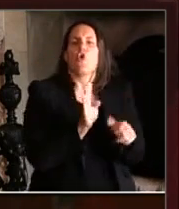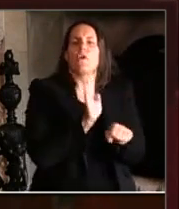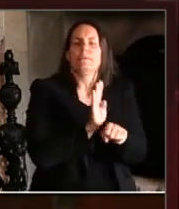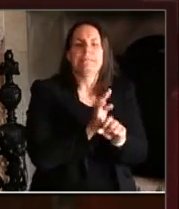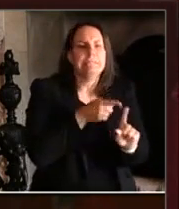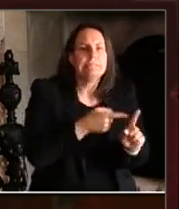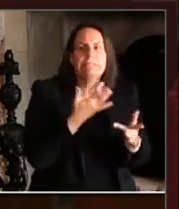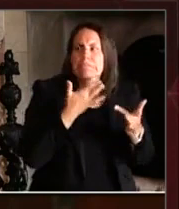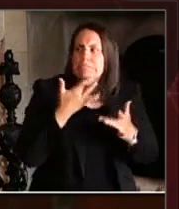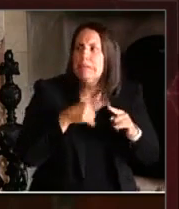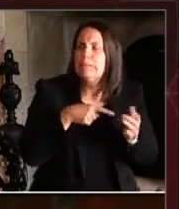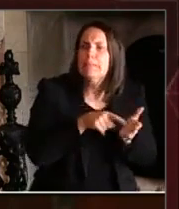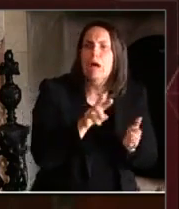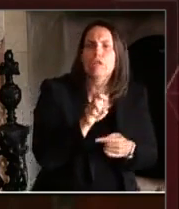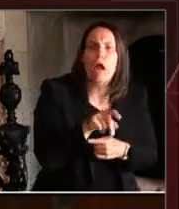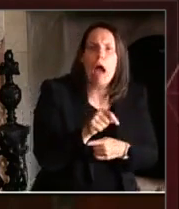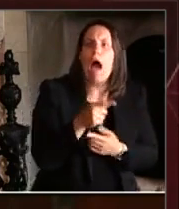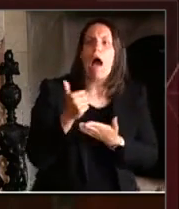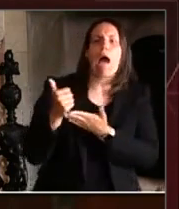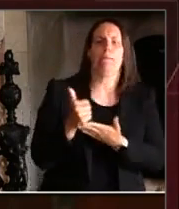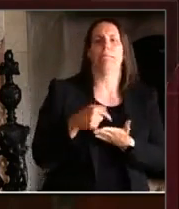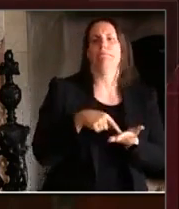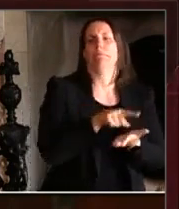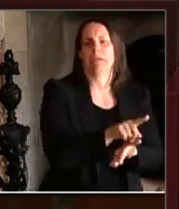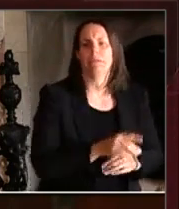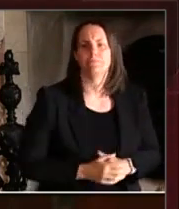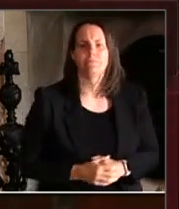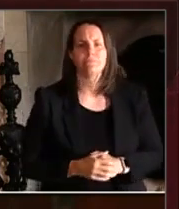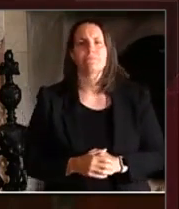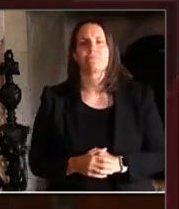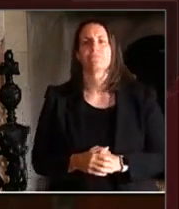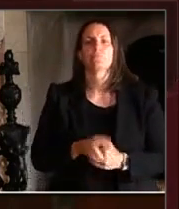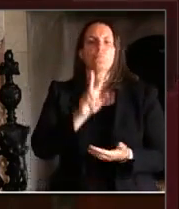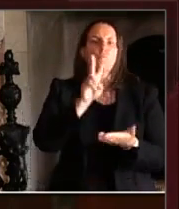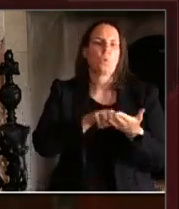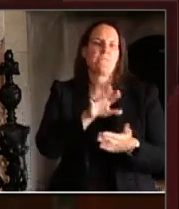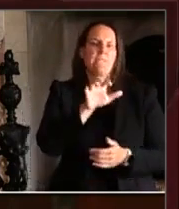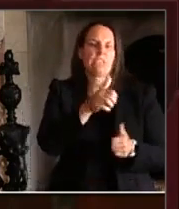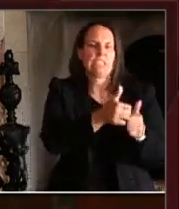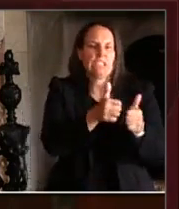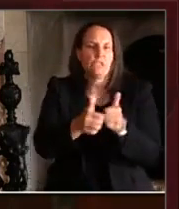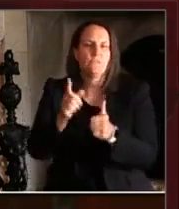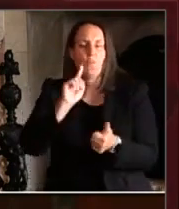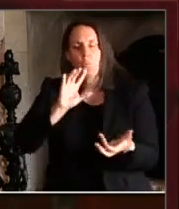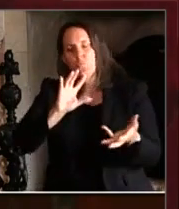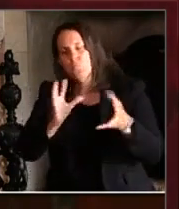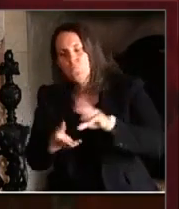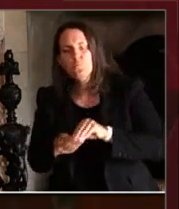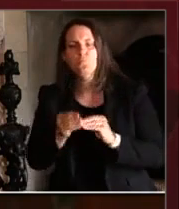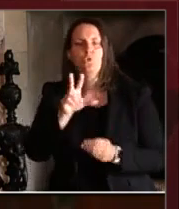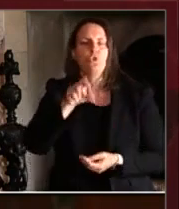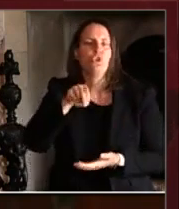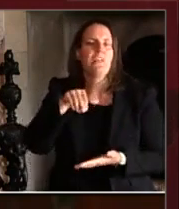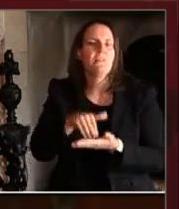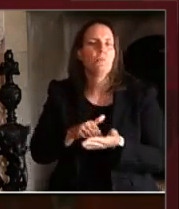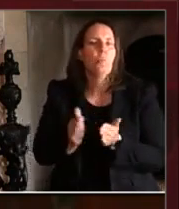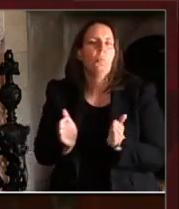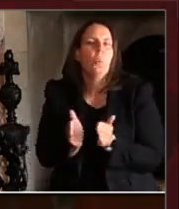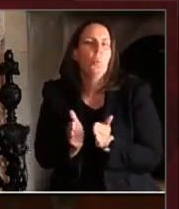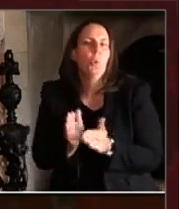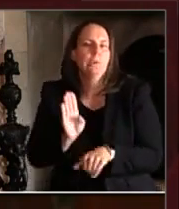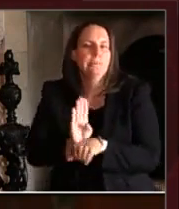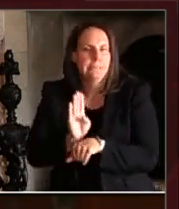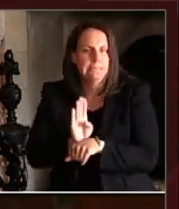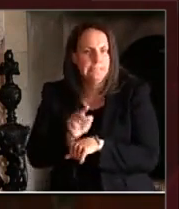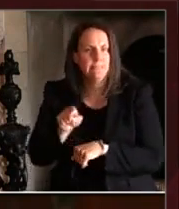providing $2,500 grants to 30,000 Wisconsin small businesses to help them get back on their feet with the